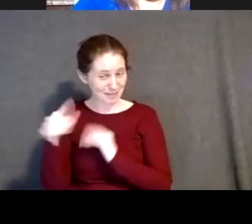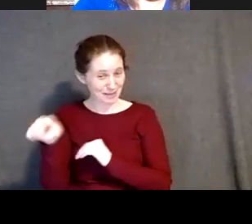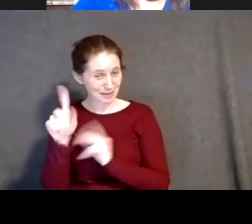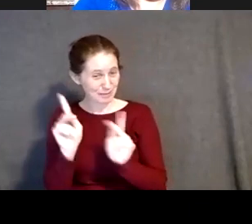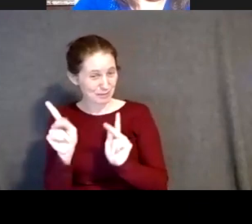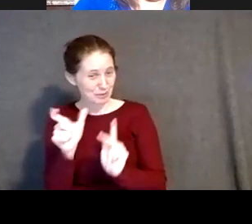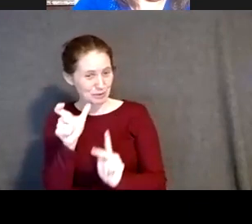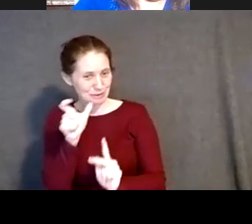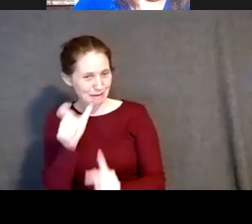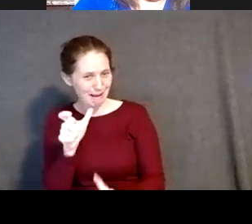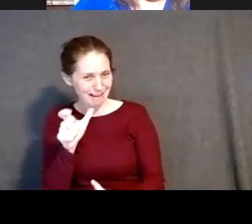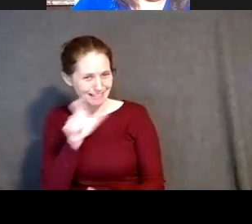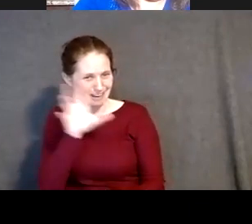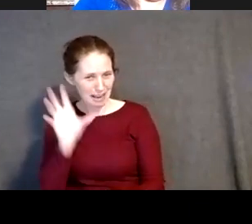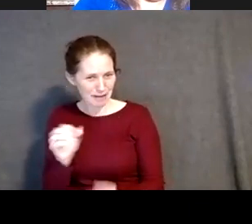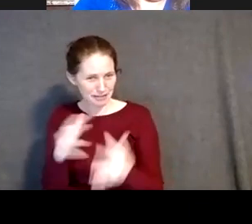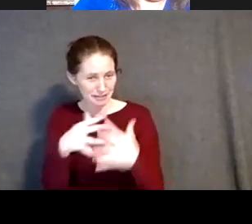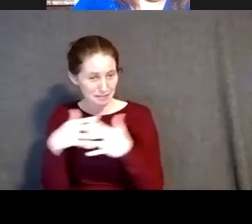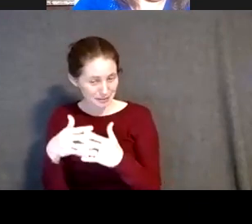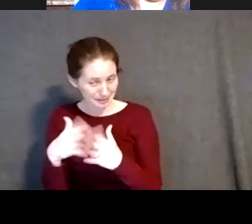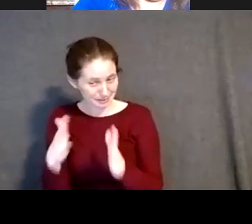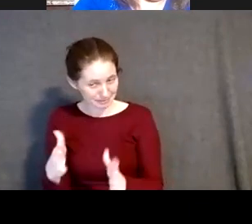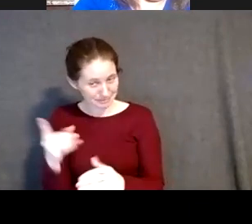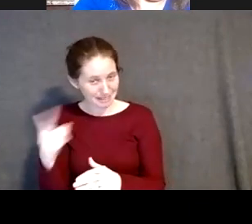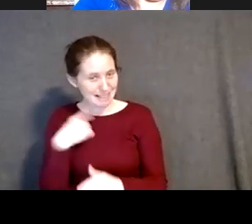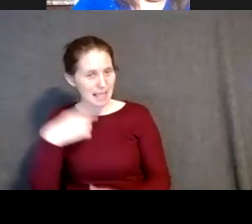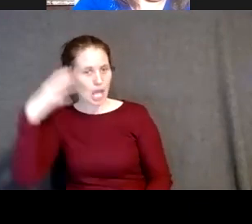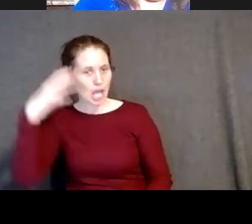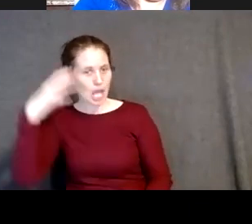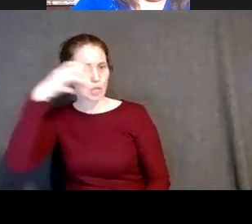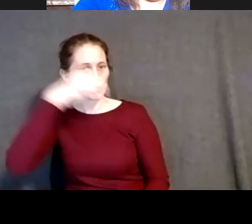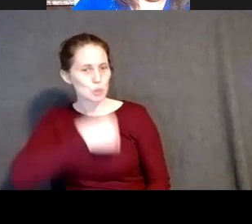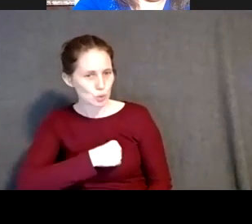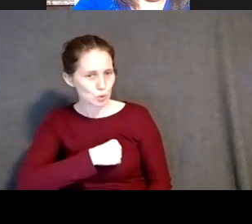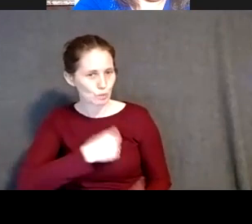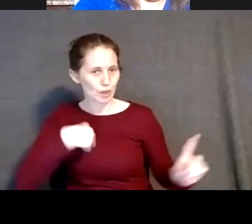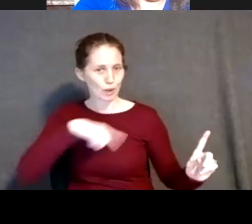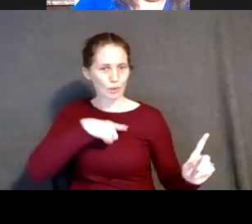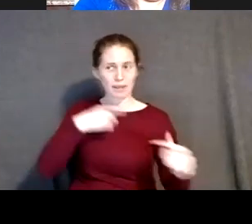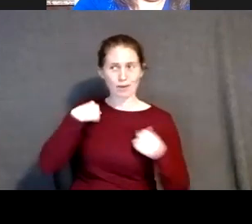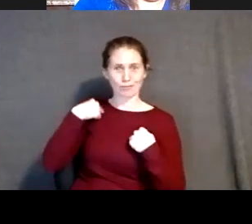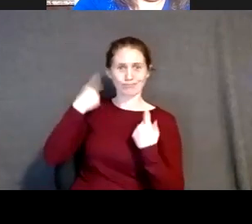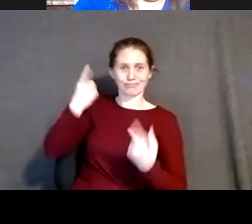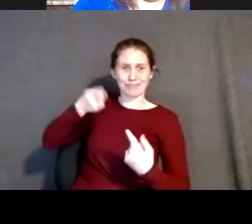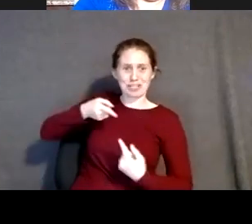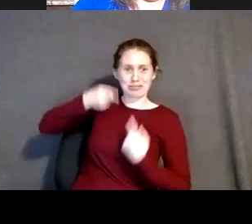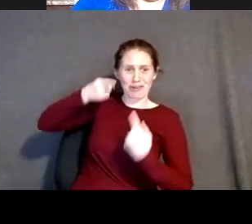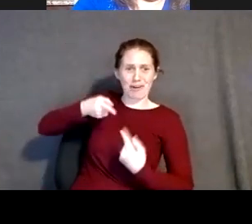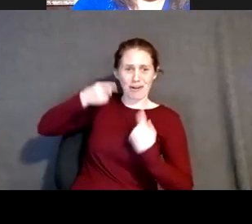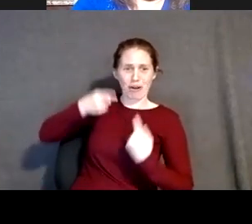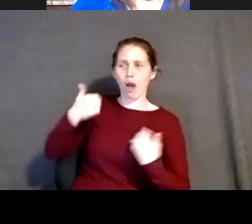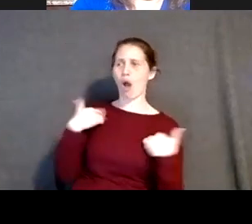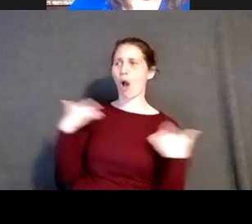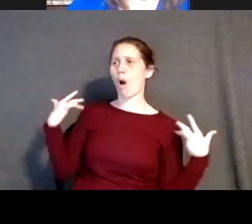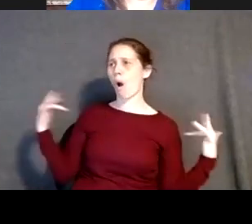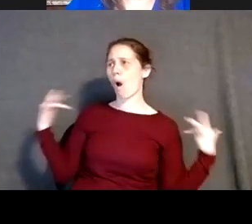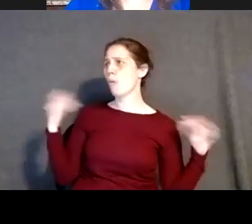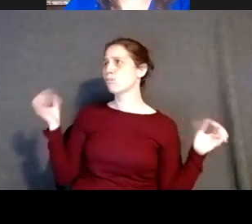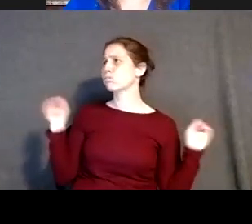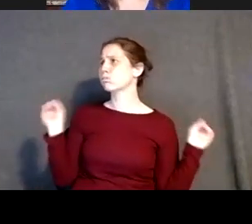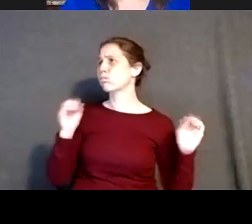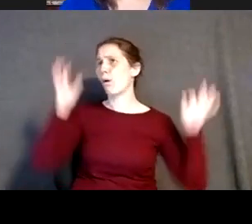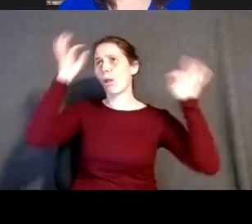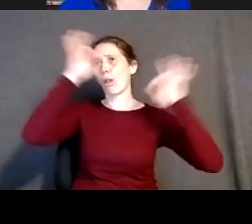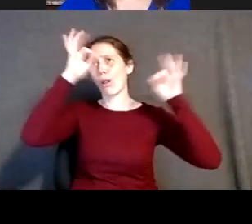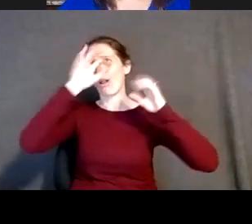not African-American, and that they assume that those of us who have been in the struggle a long time have done nothing and know nothing about their